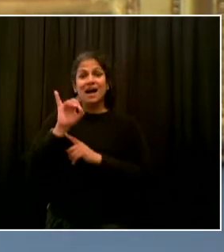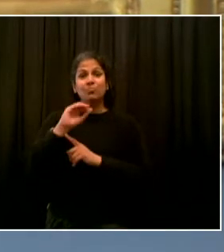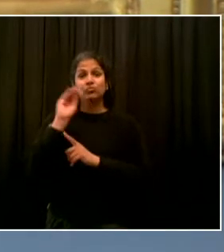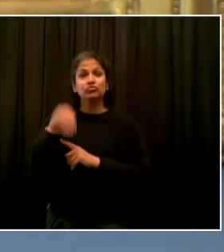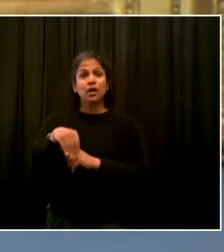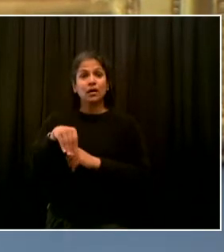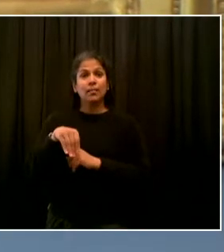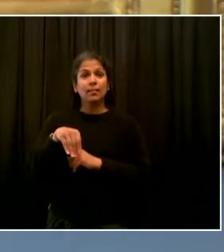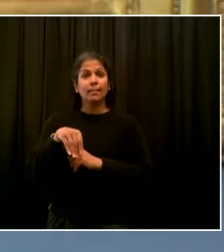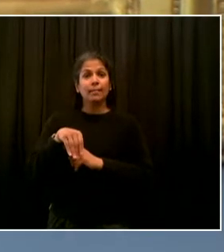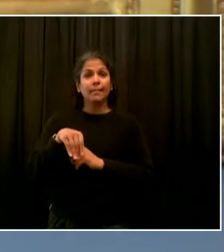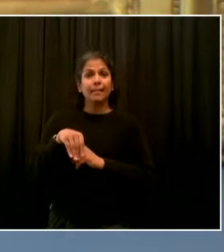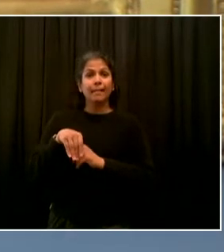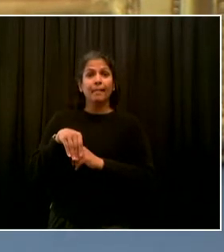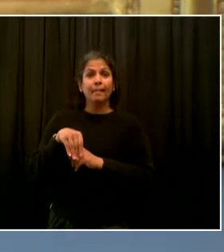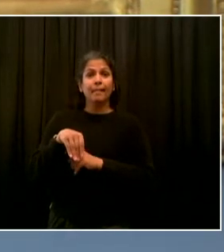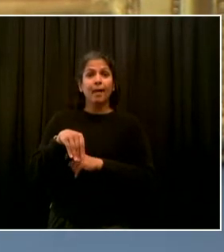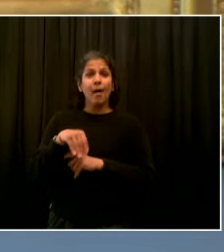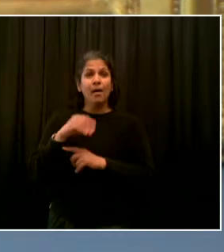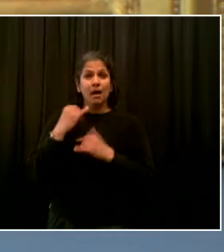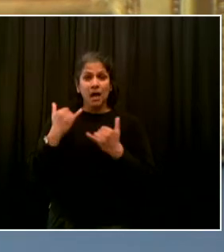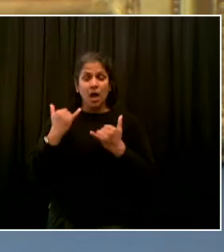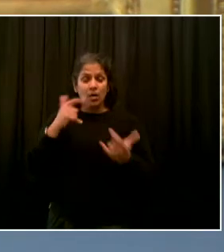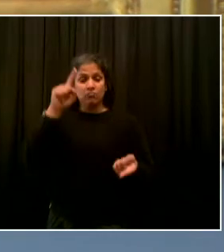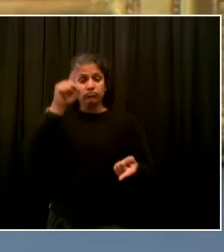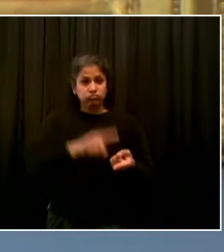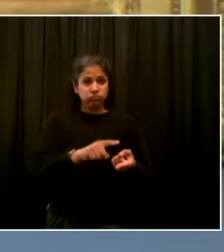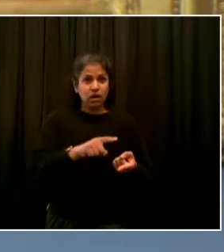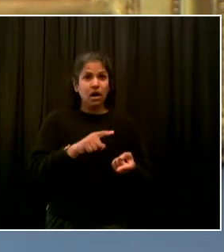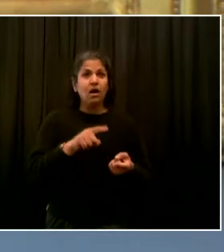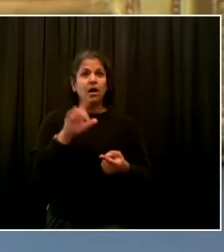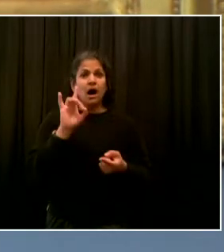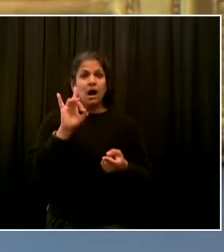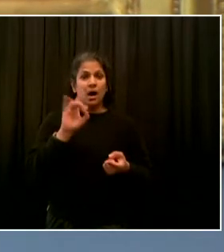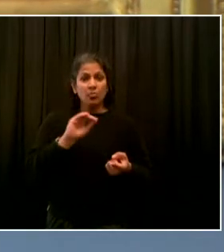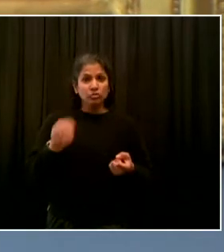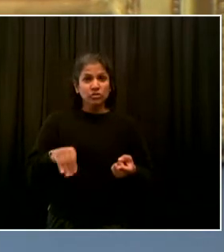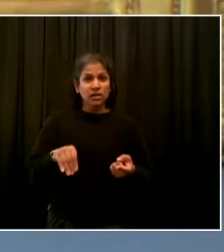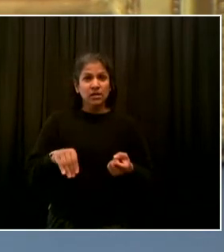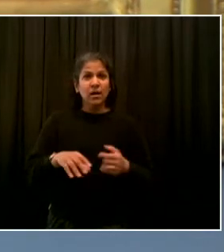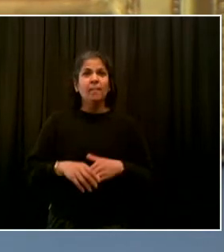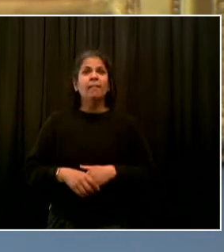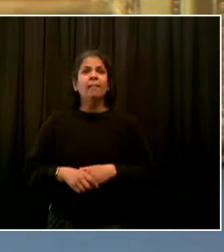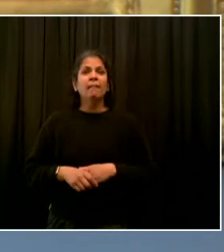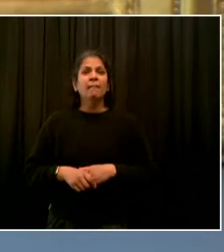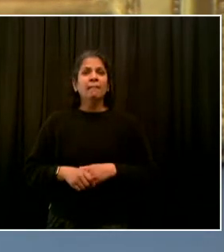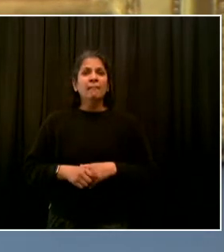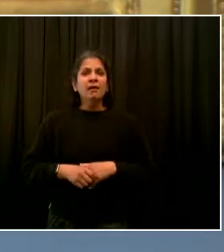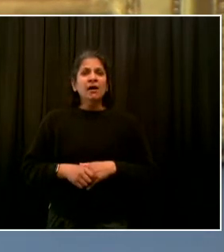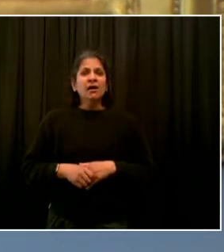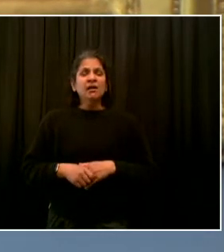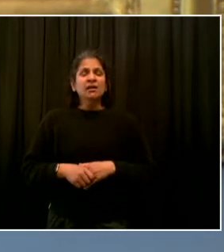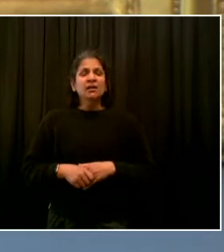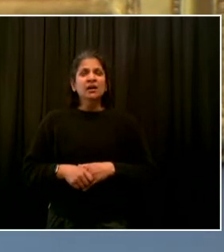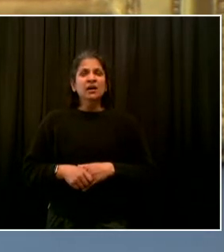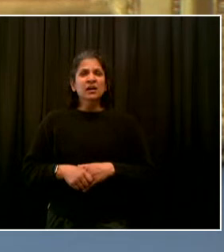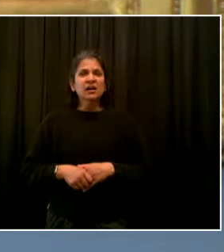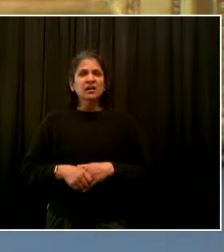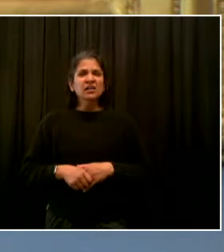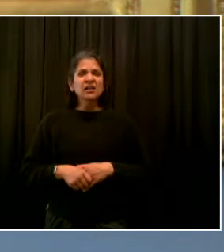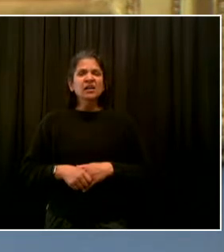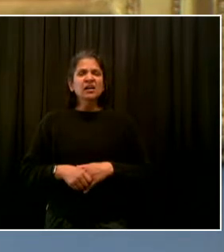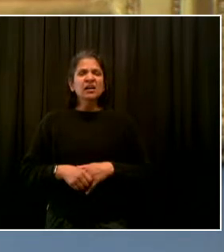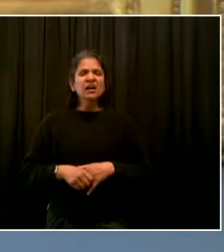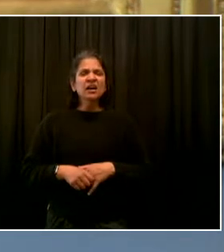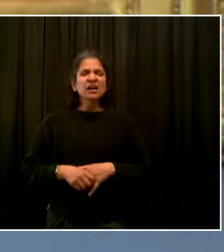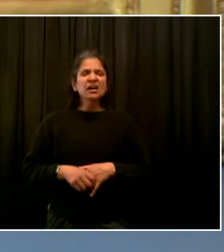58%. During your first COVID briefing at Borough Hall just before you became mayor, you said you would analyze if the city should request making the